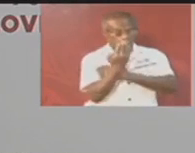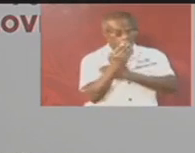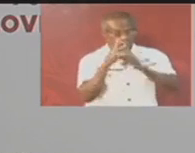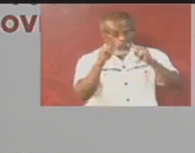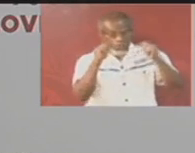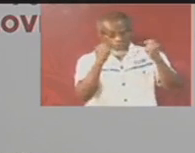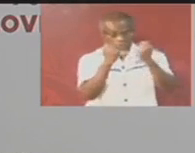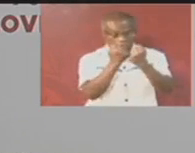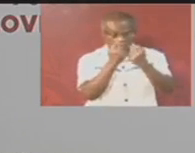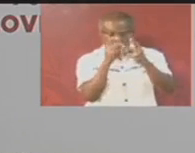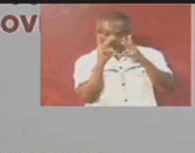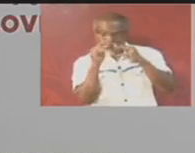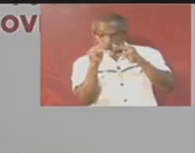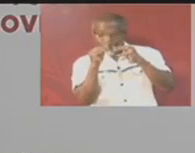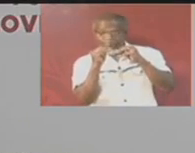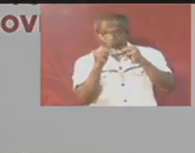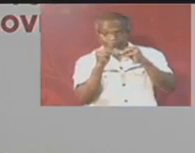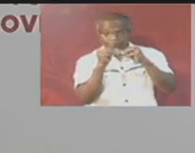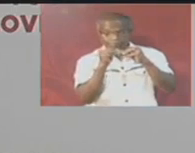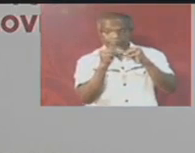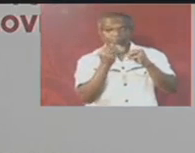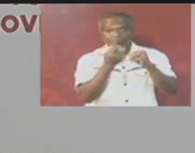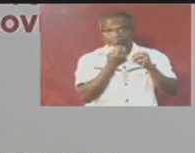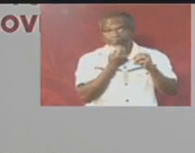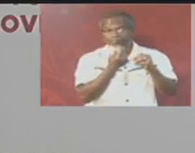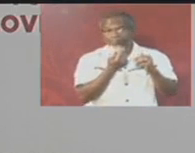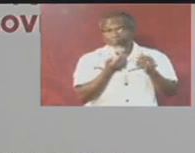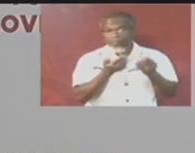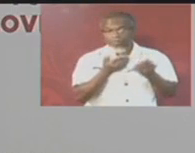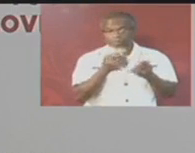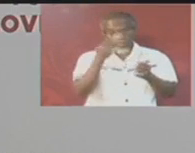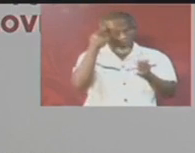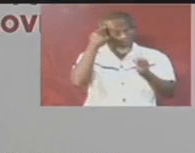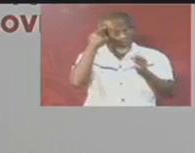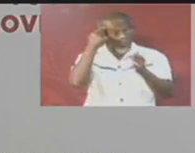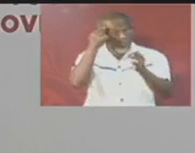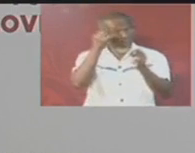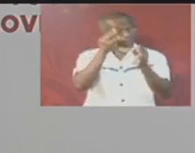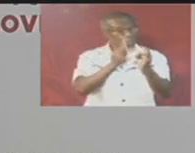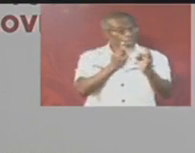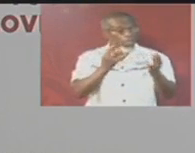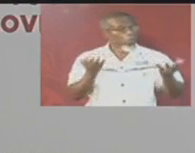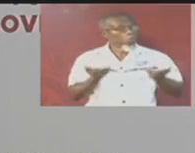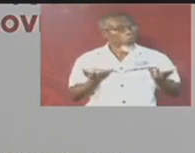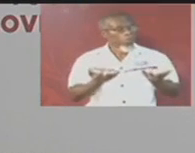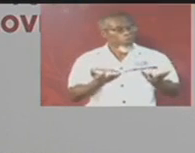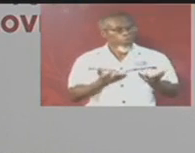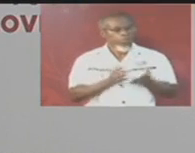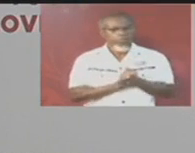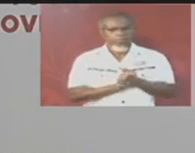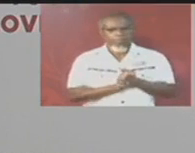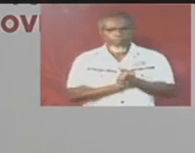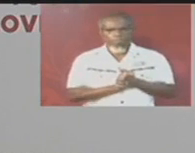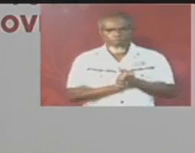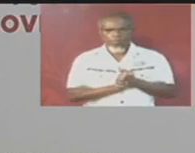these regulations this morning, led by the Honorable Prime Minister, to